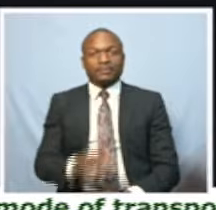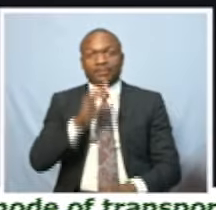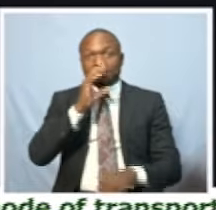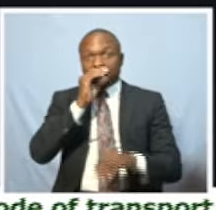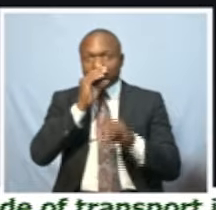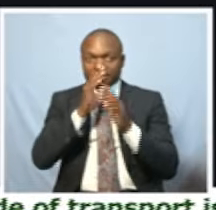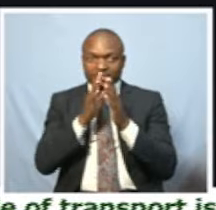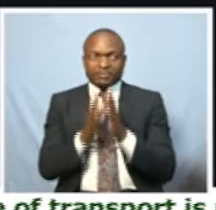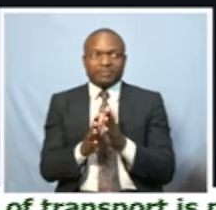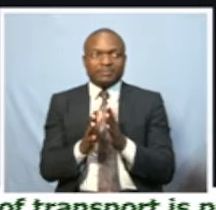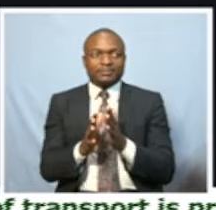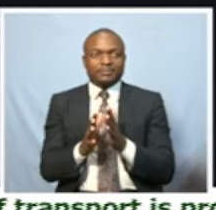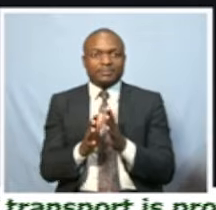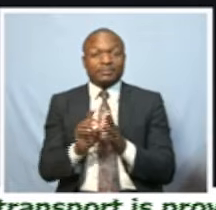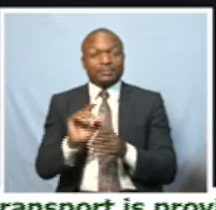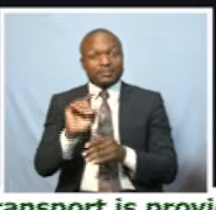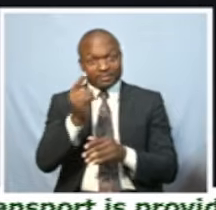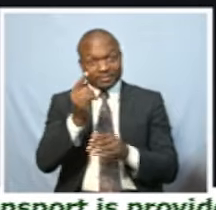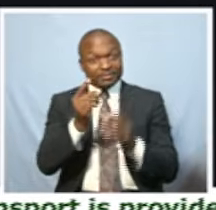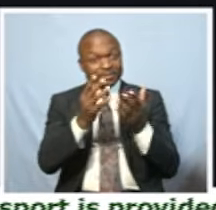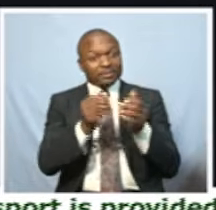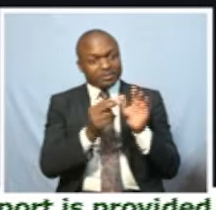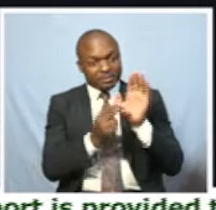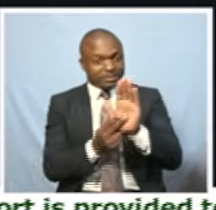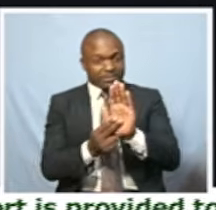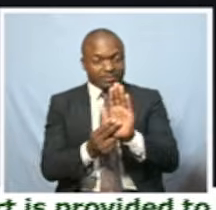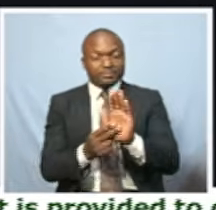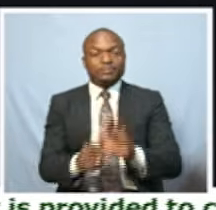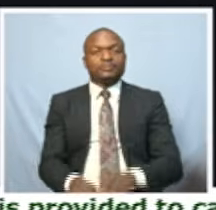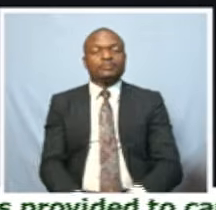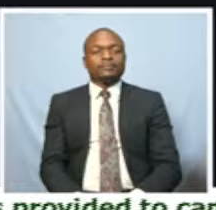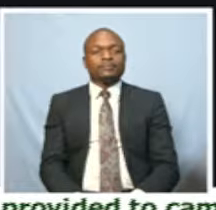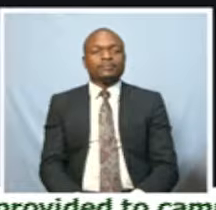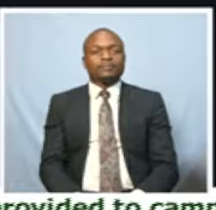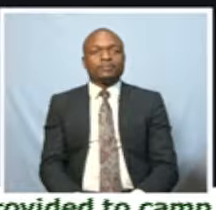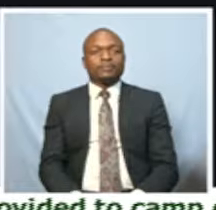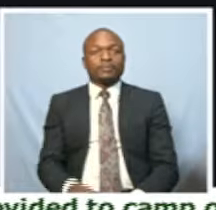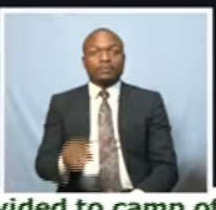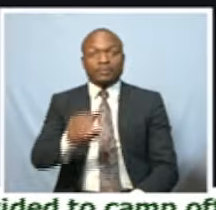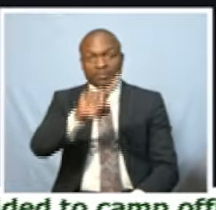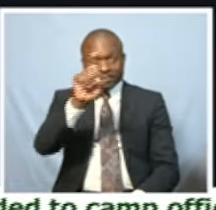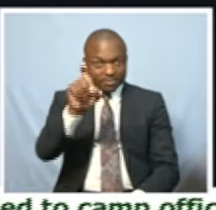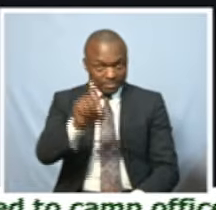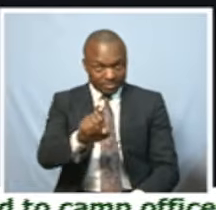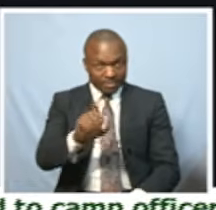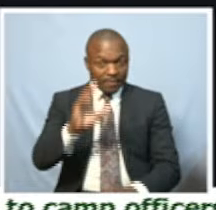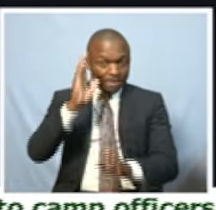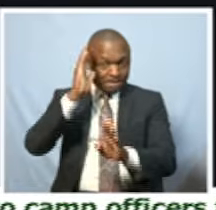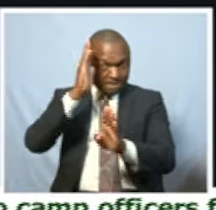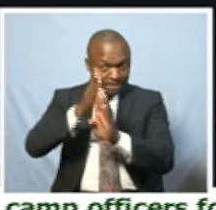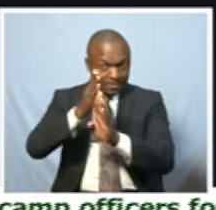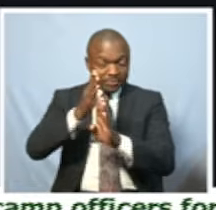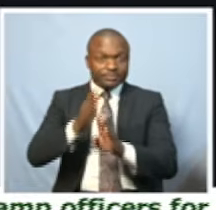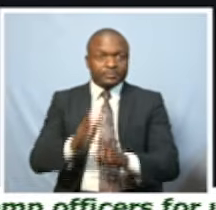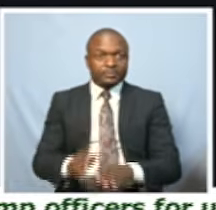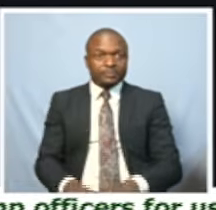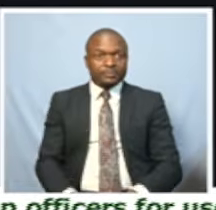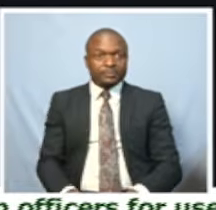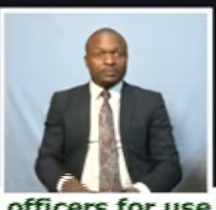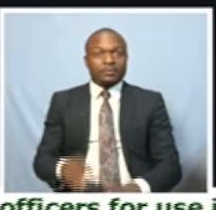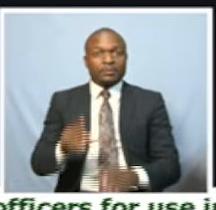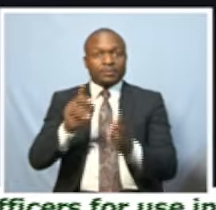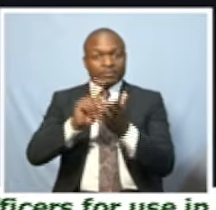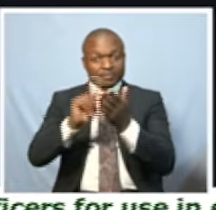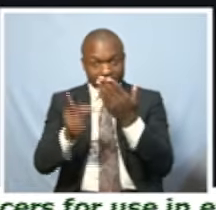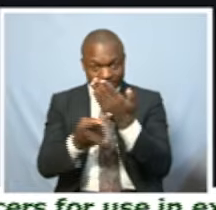Mr. Speaker, first I would like to indicate that the question was targeted at